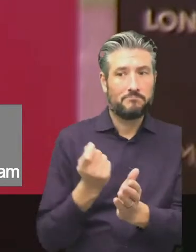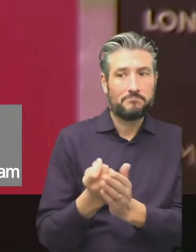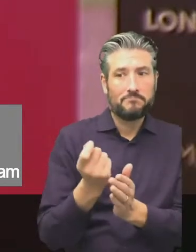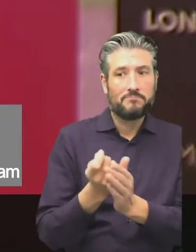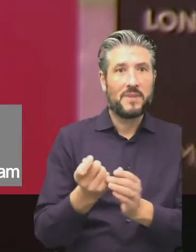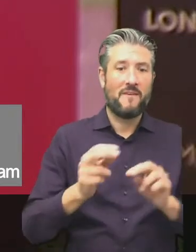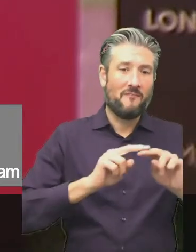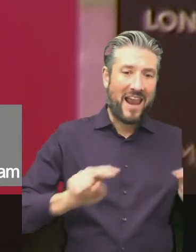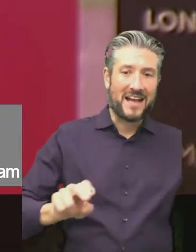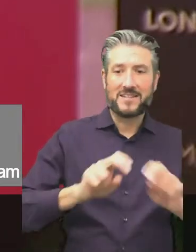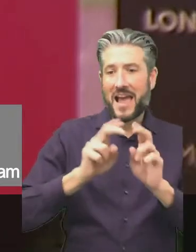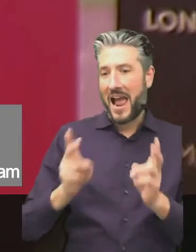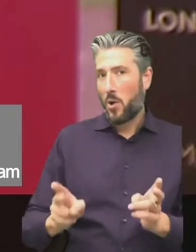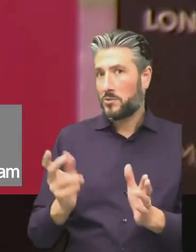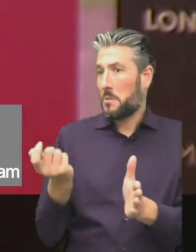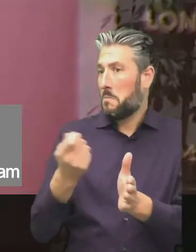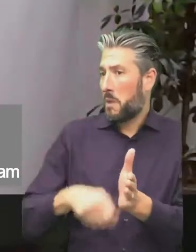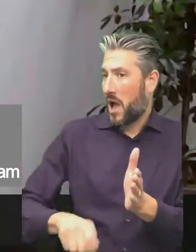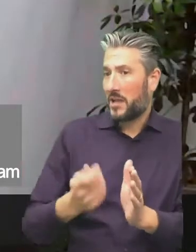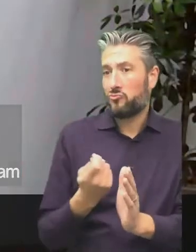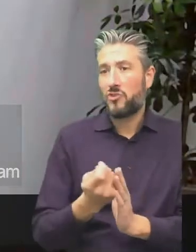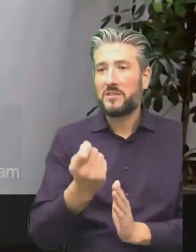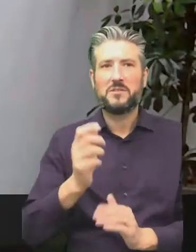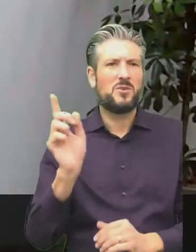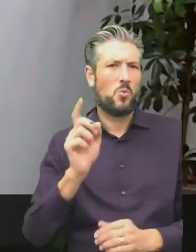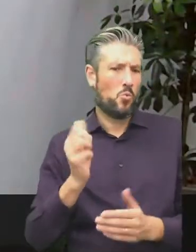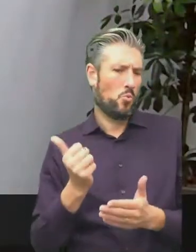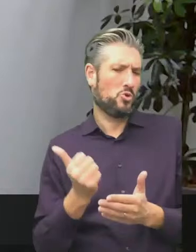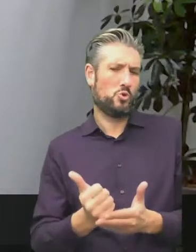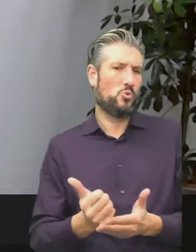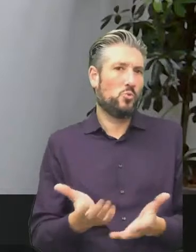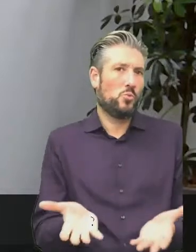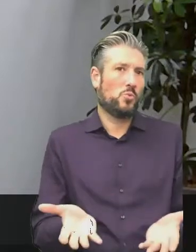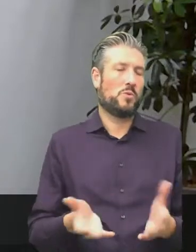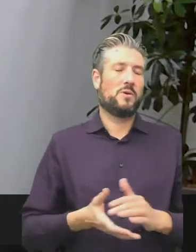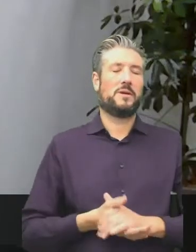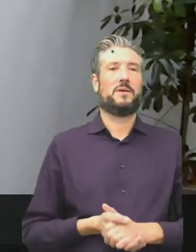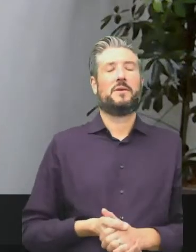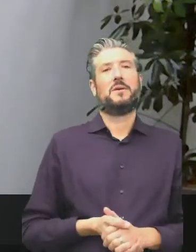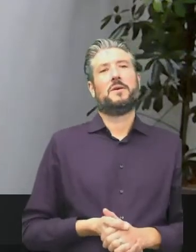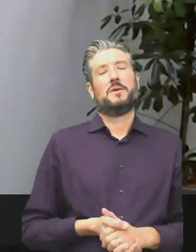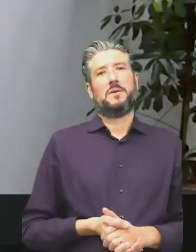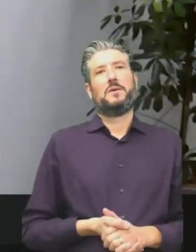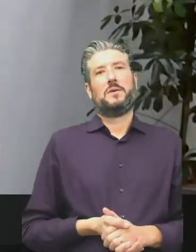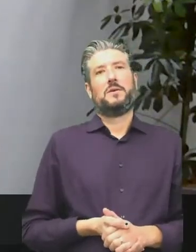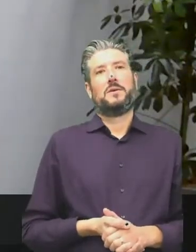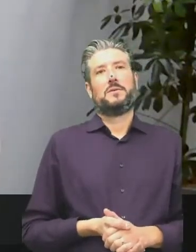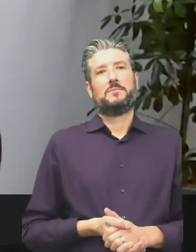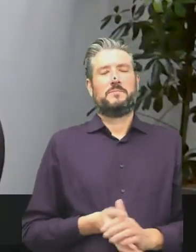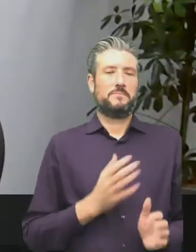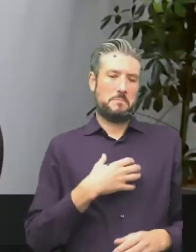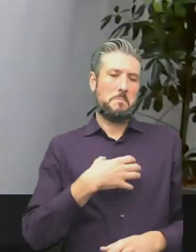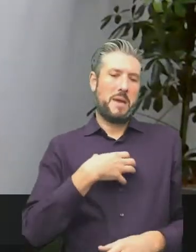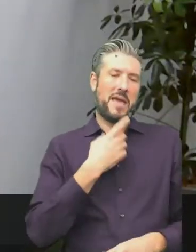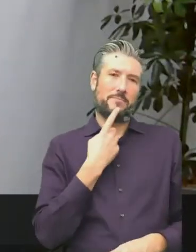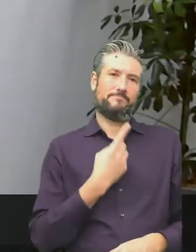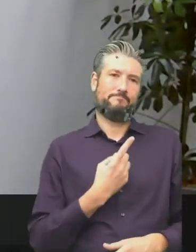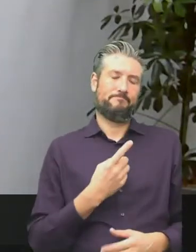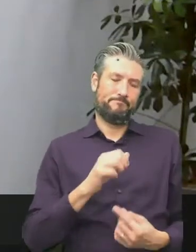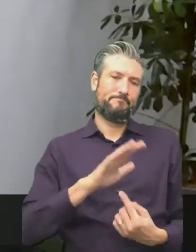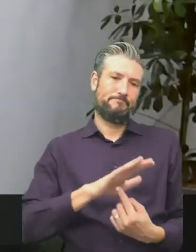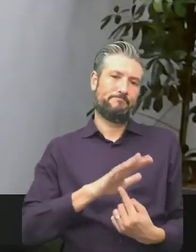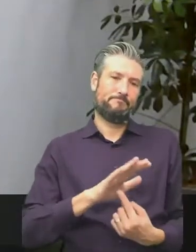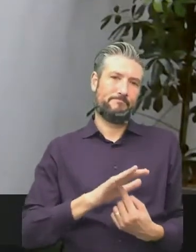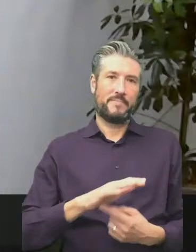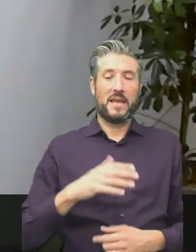very briefly, please, your answer. Well, the most important thing we've got to do is to build more genuinely